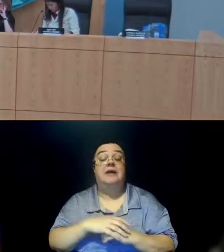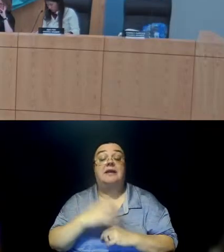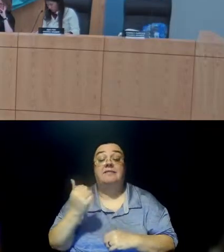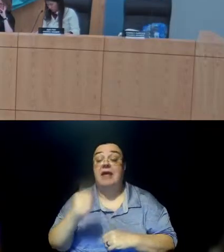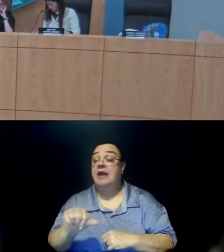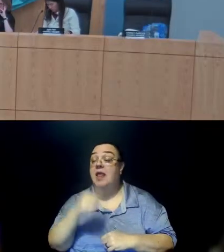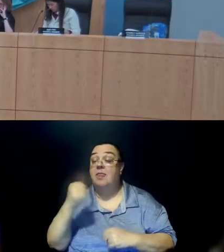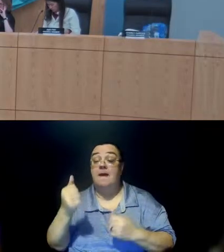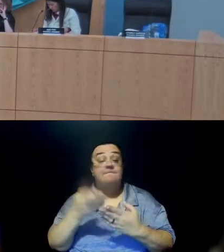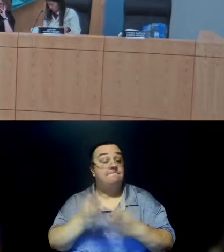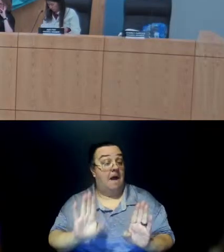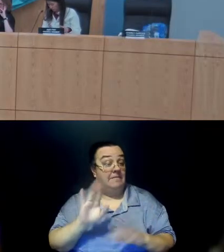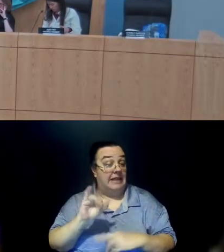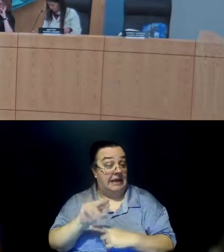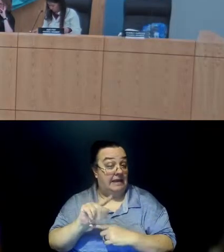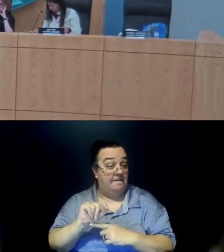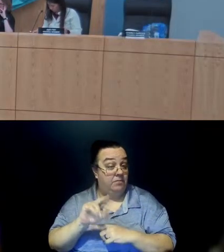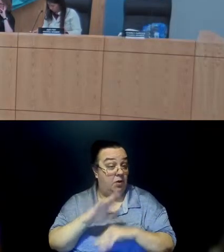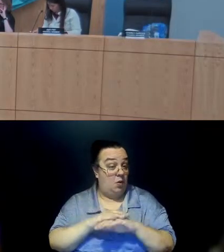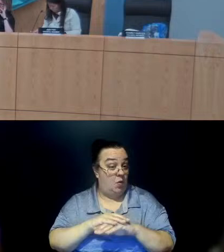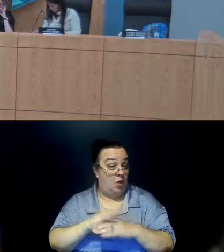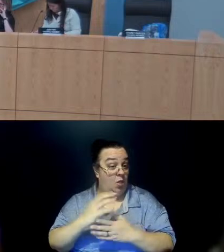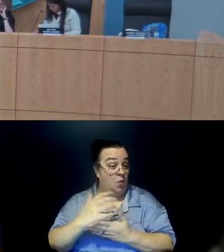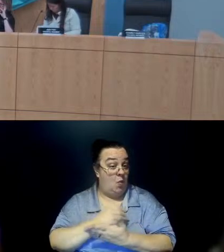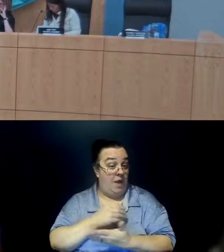the revenue items?